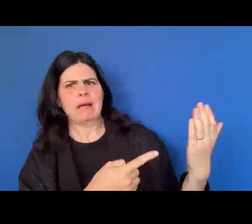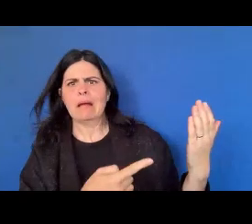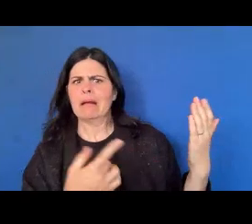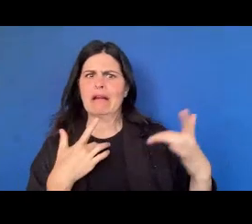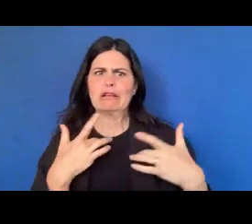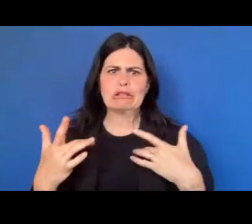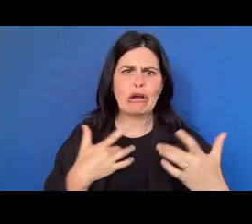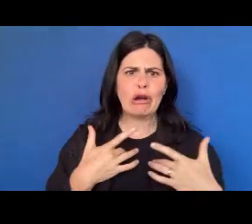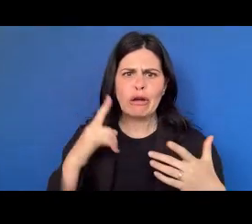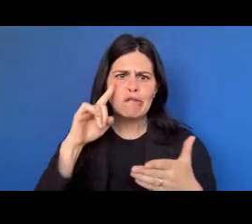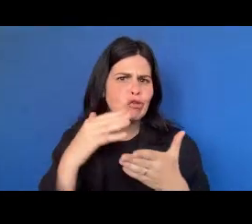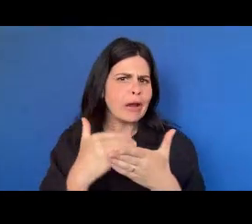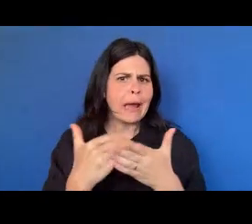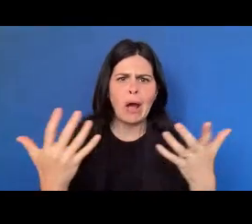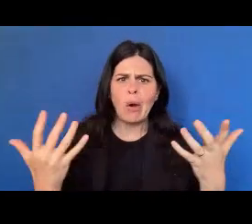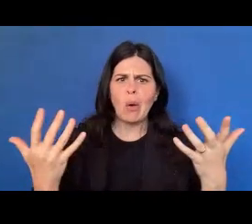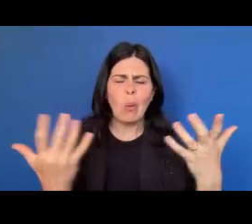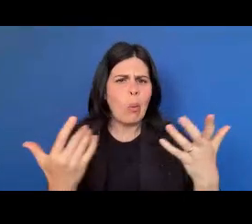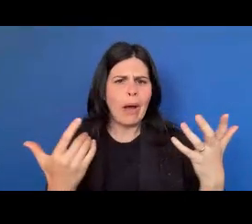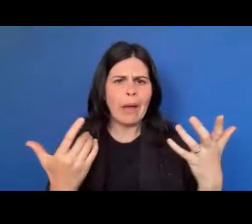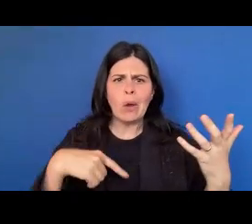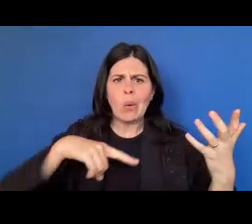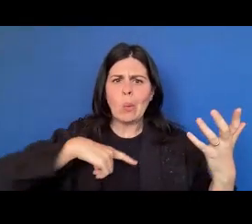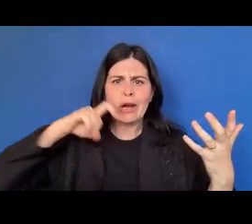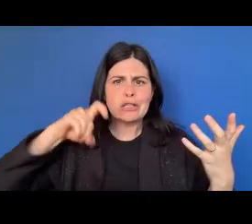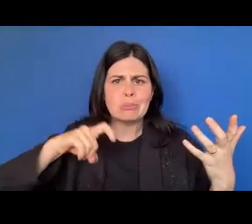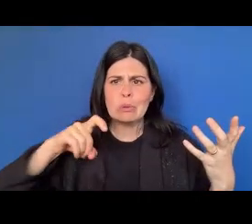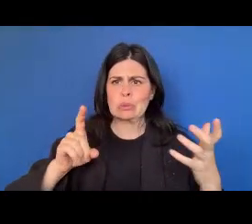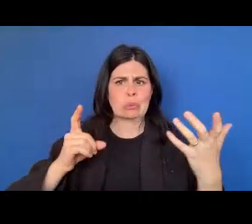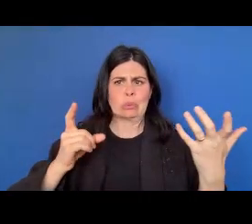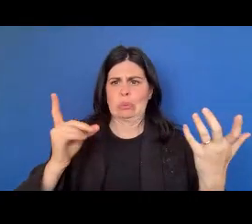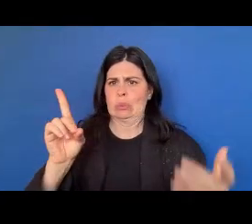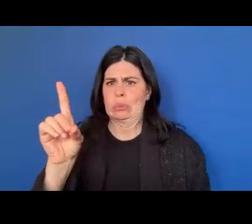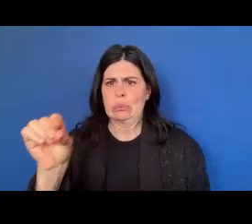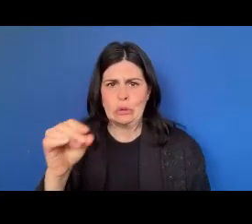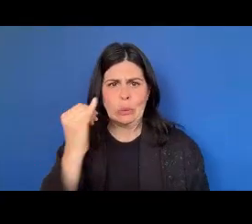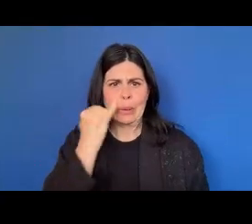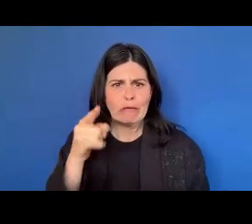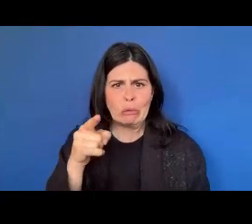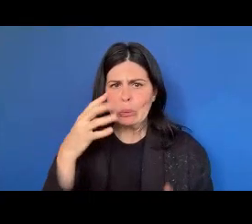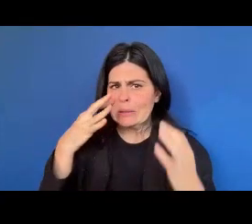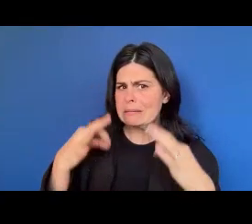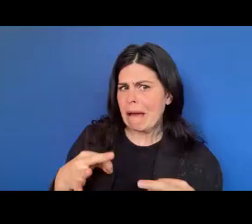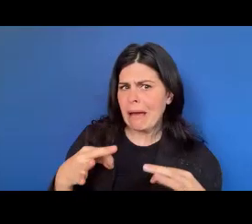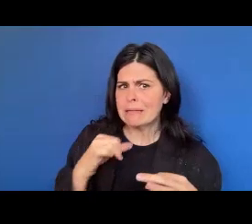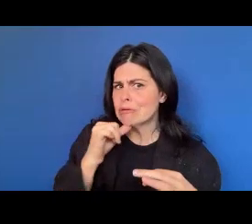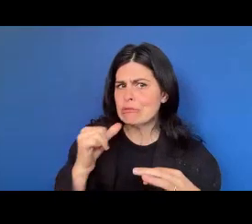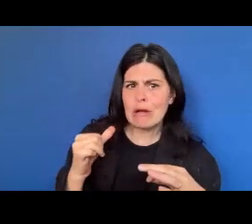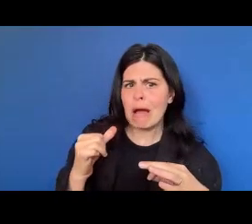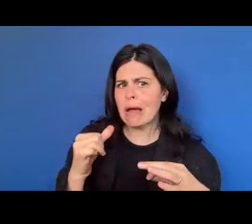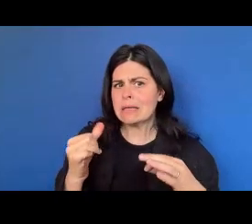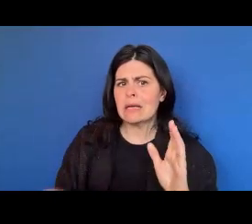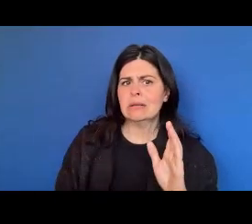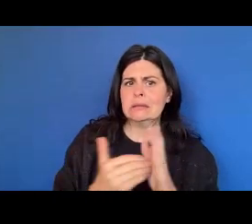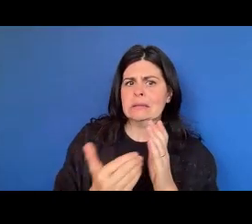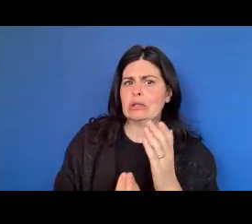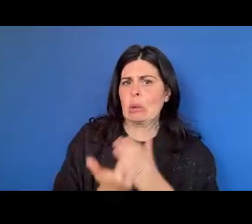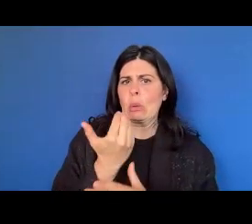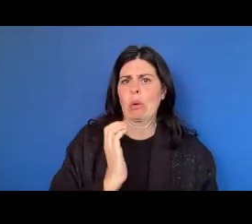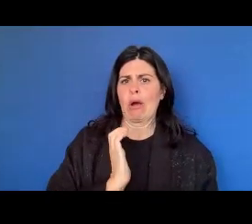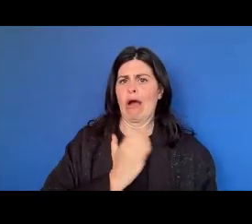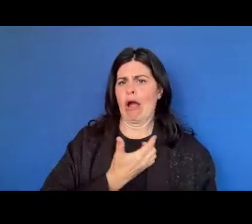to what we're supposed to have to do if you guys decide to not renew our gas lines. But